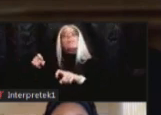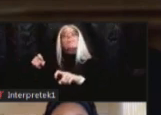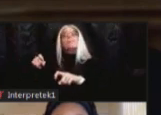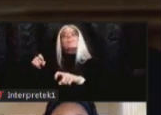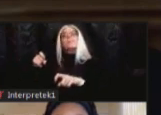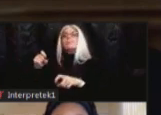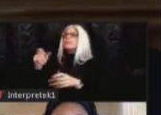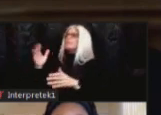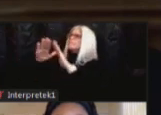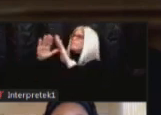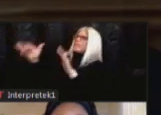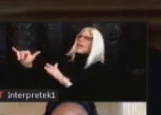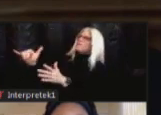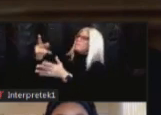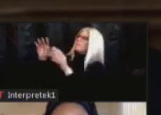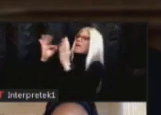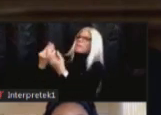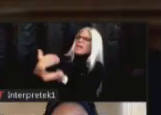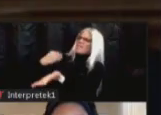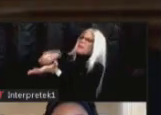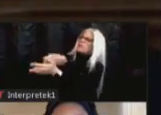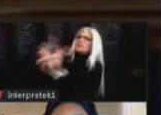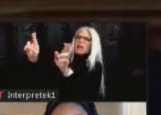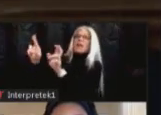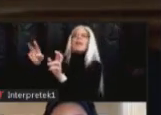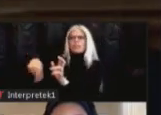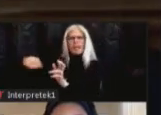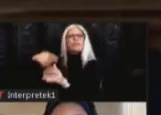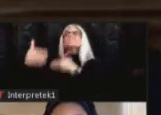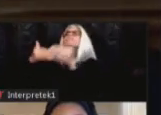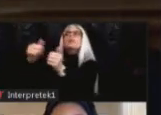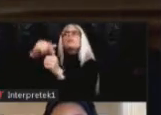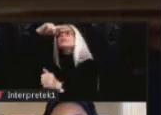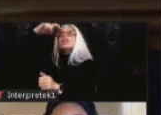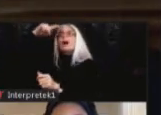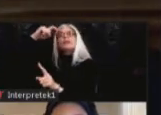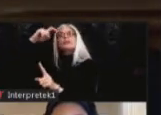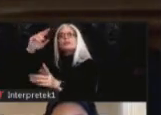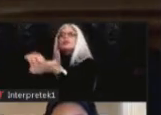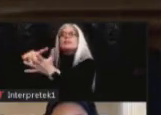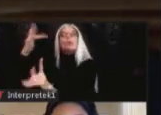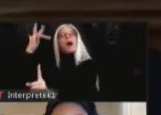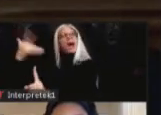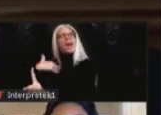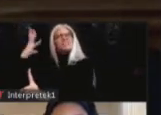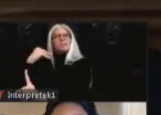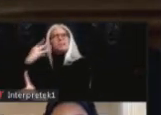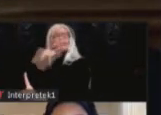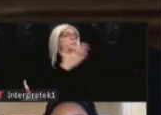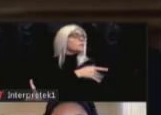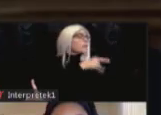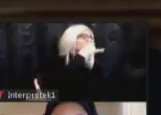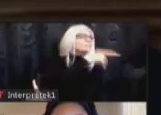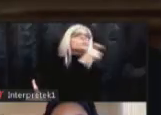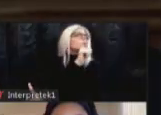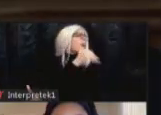learning gains in the summer because of the amount of experiences. And children who don't get behind. So the summer is a